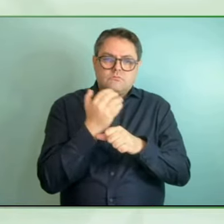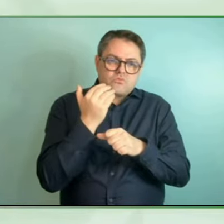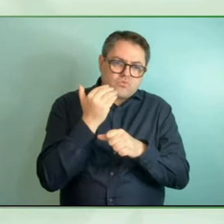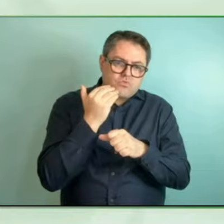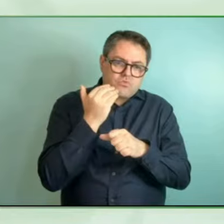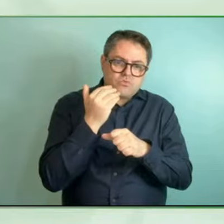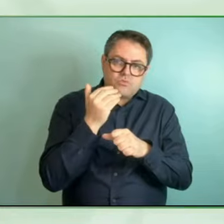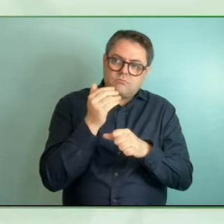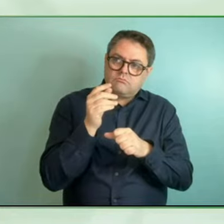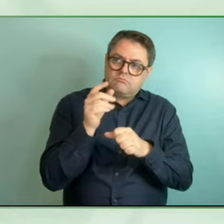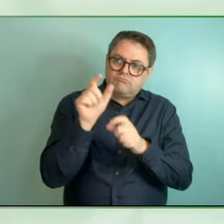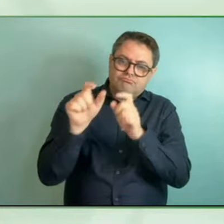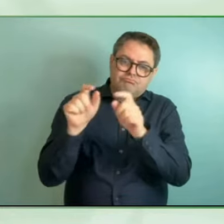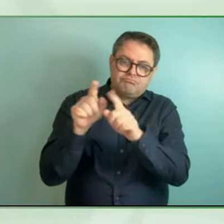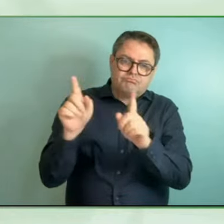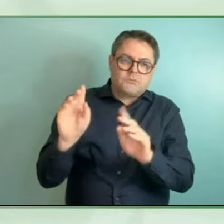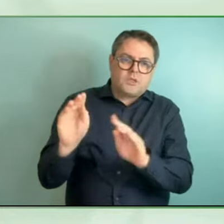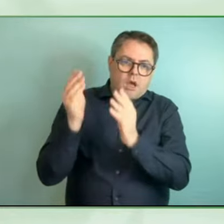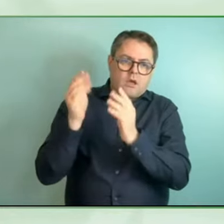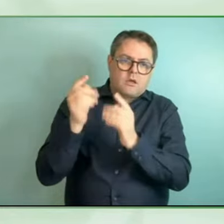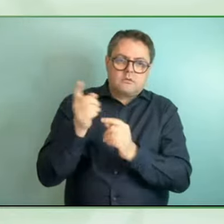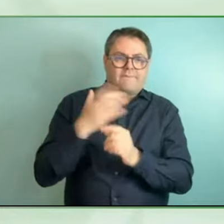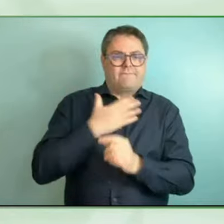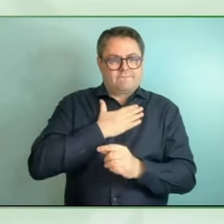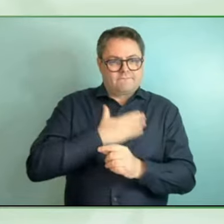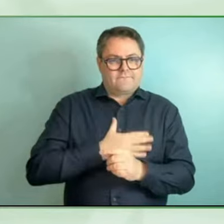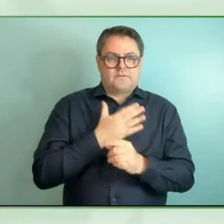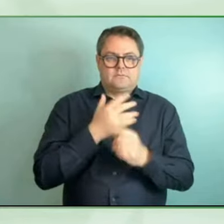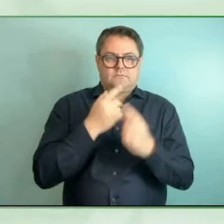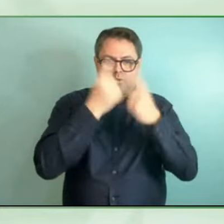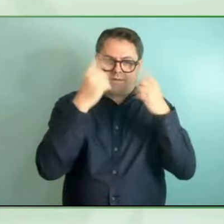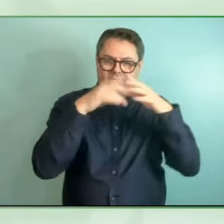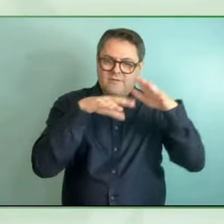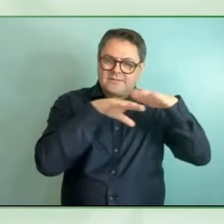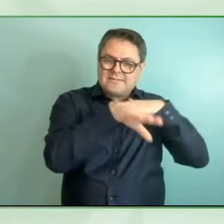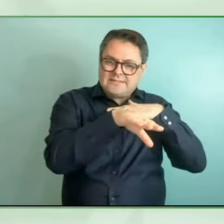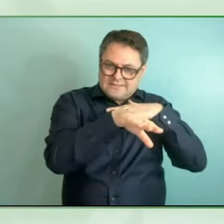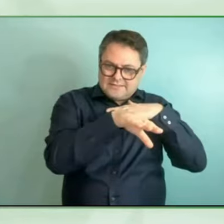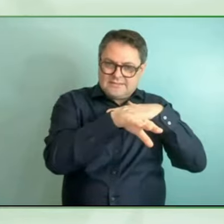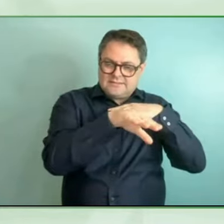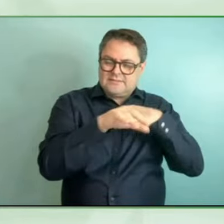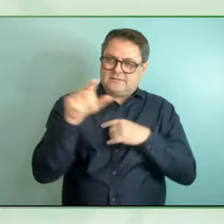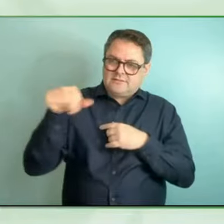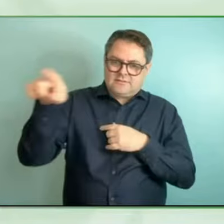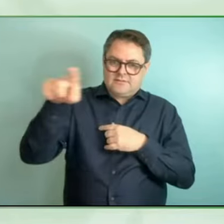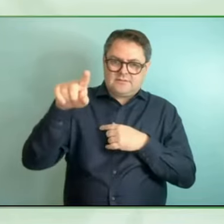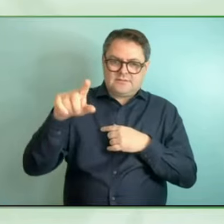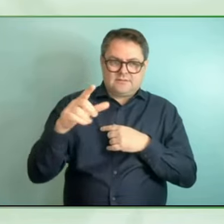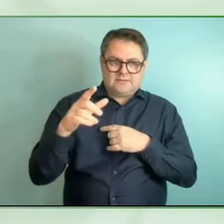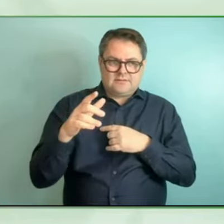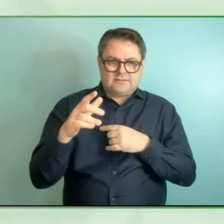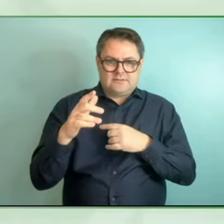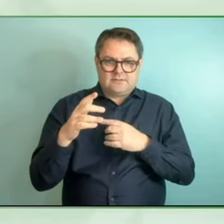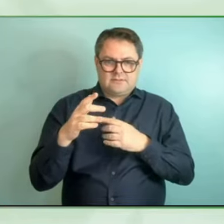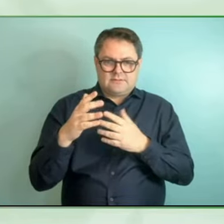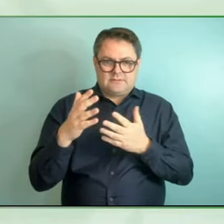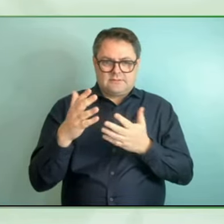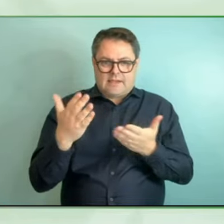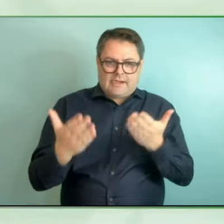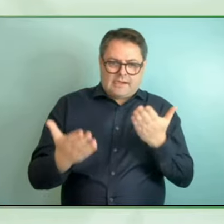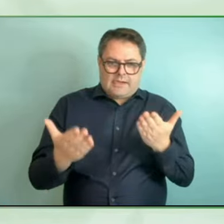some young people who want to go to university and who are not hesitating to go because